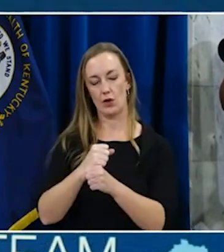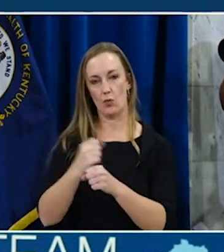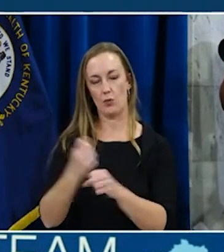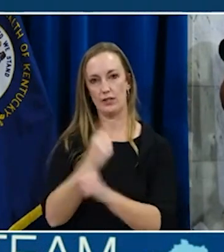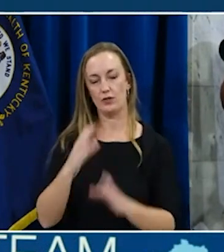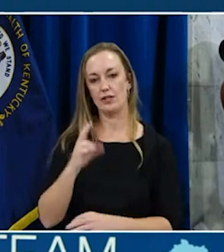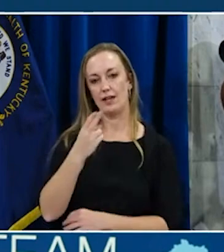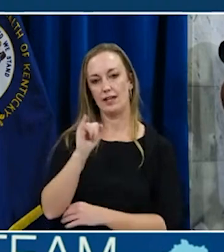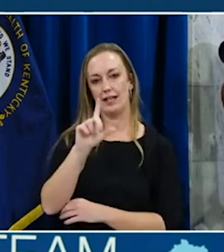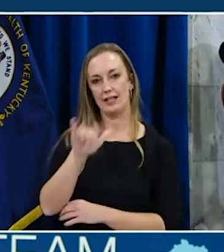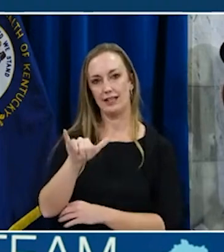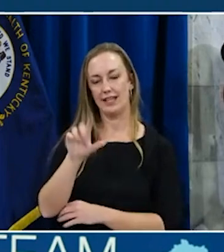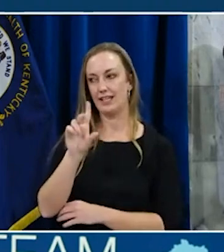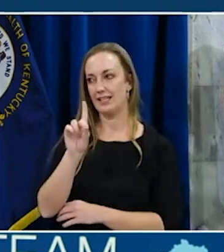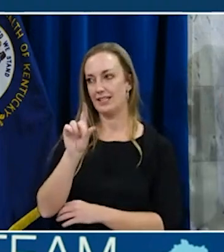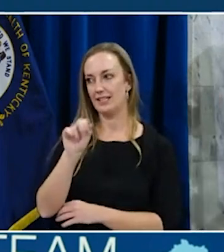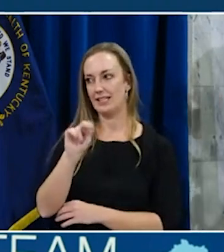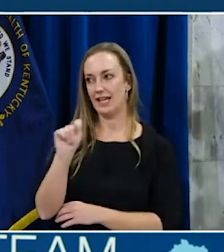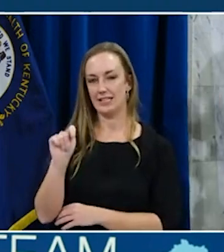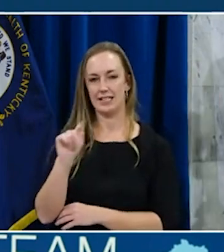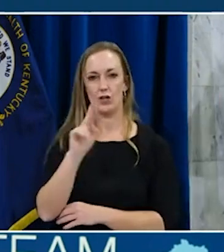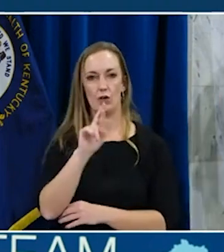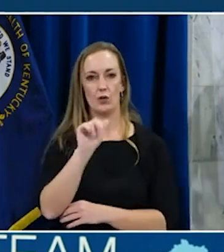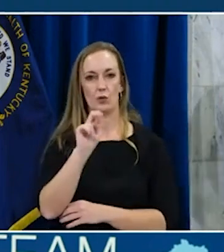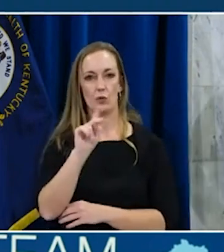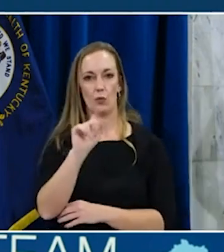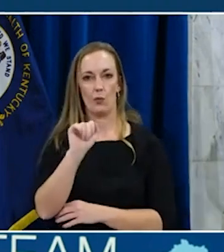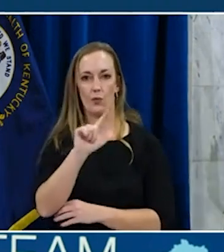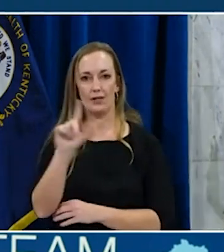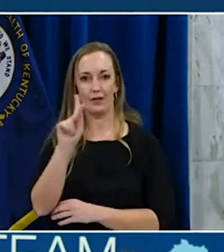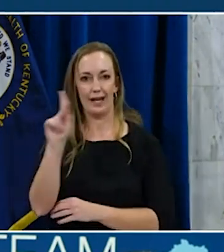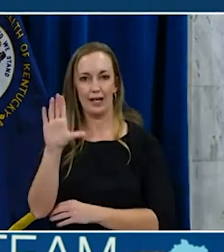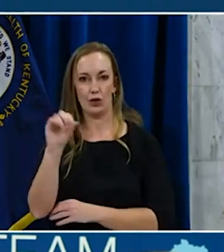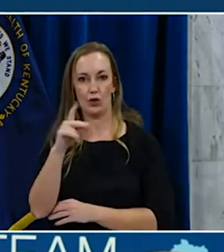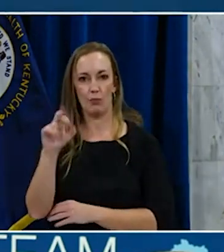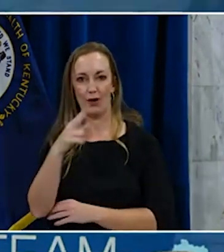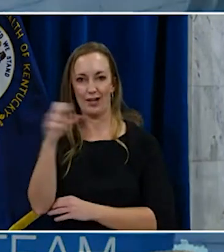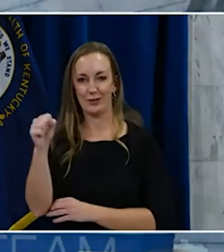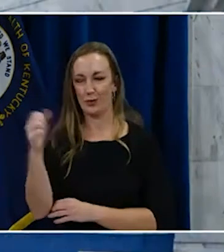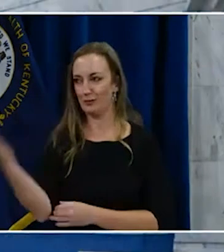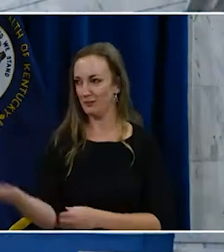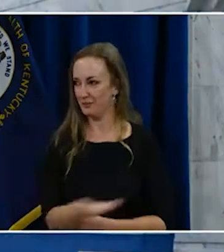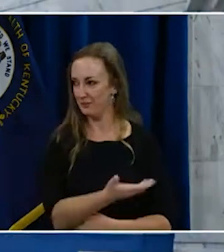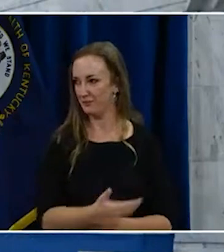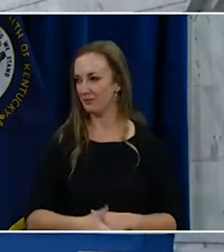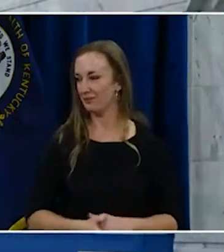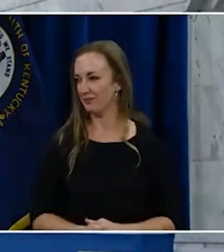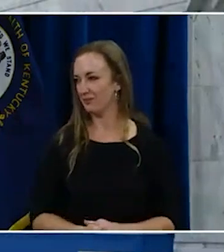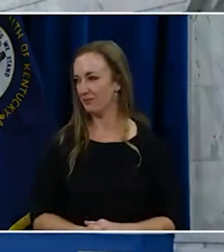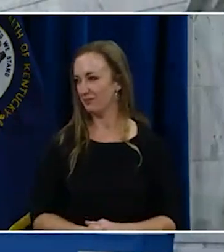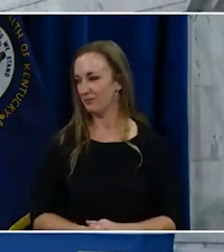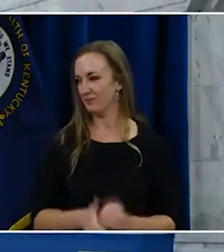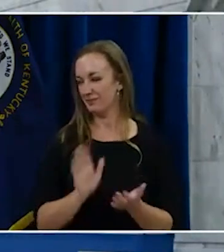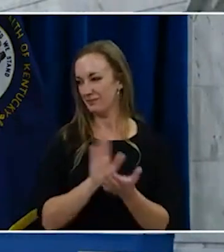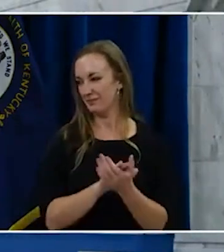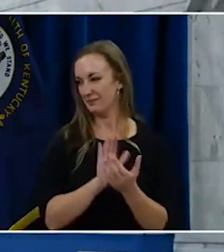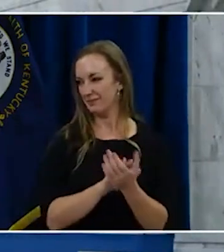Haley Dant, Randall K. Cooper High School. Haley, please come join us for a picture.